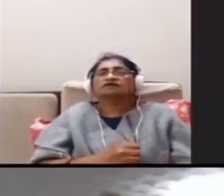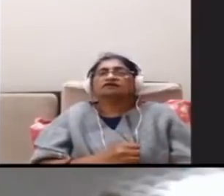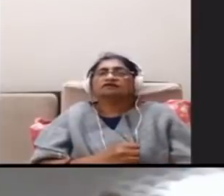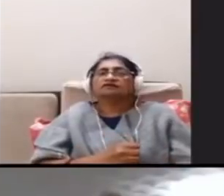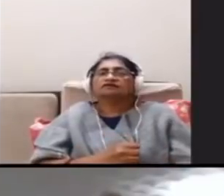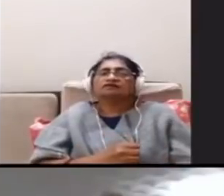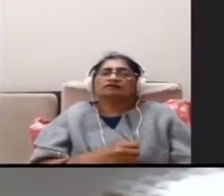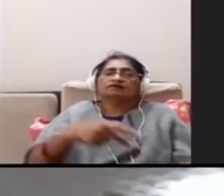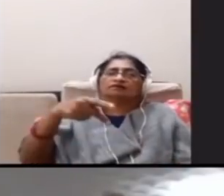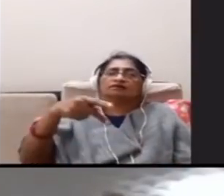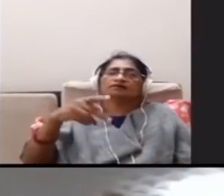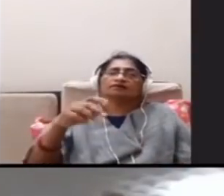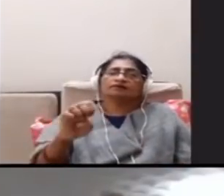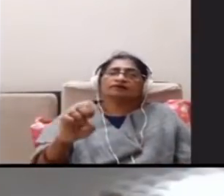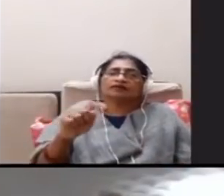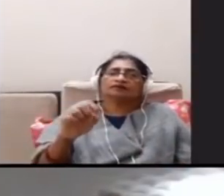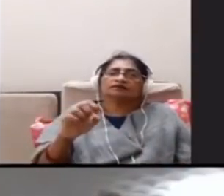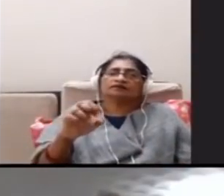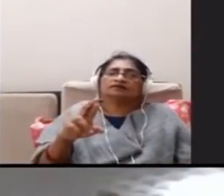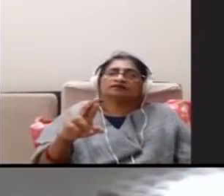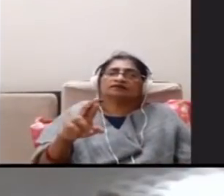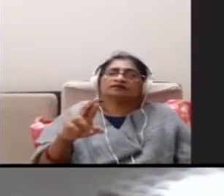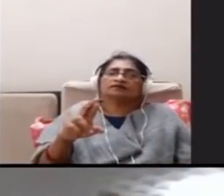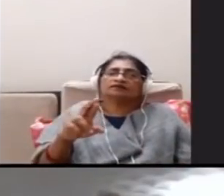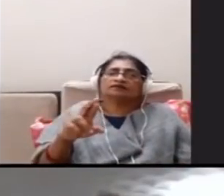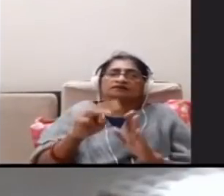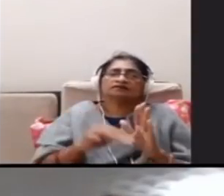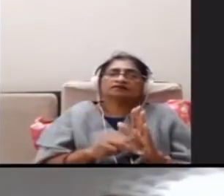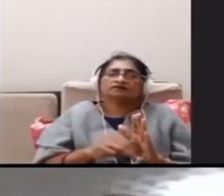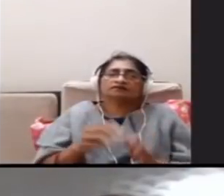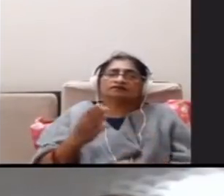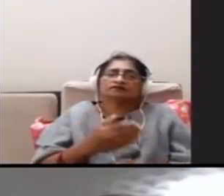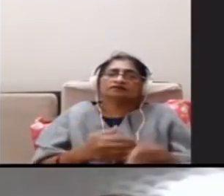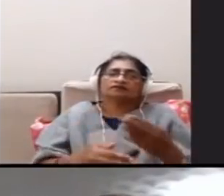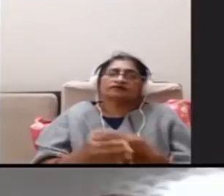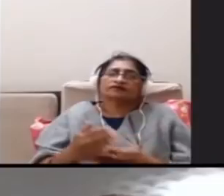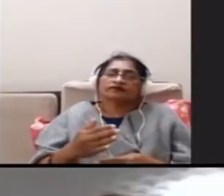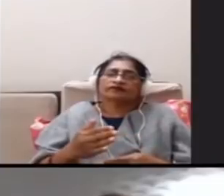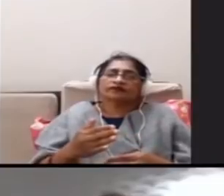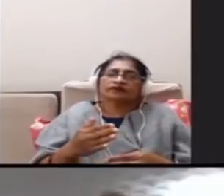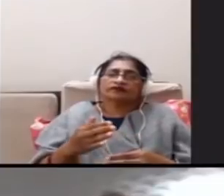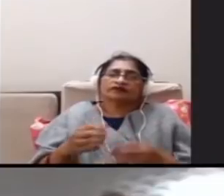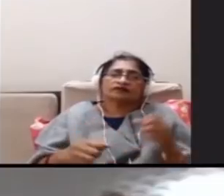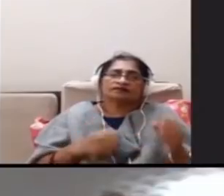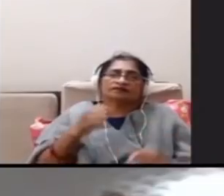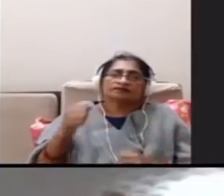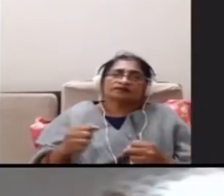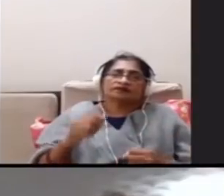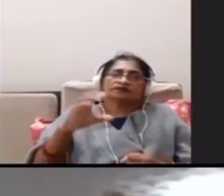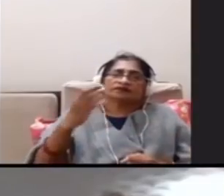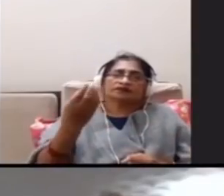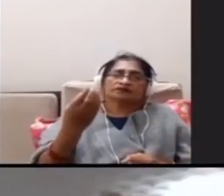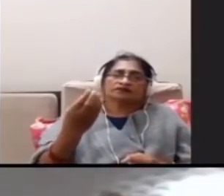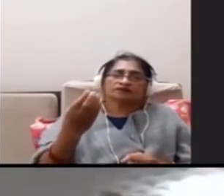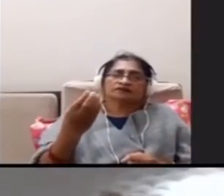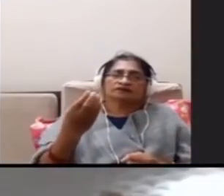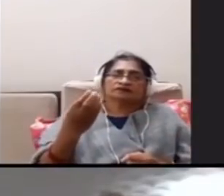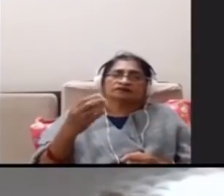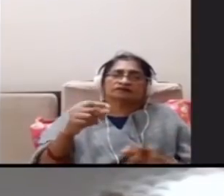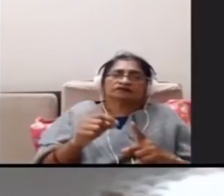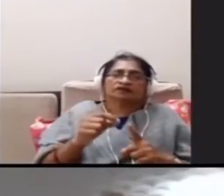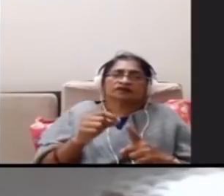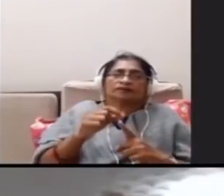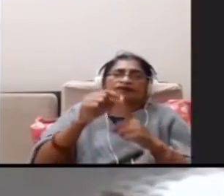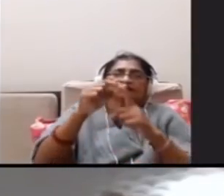Peter Hull is the County Development Officer for Disability Sport at Hampshire County Council. He is president of the Rushmore